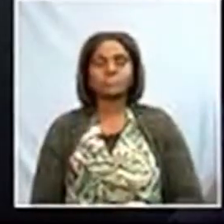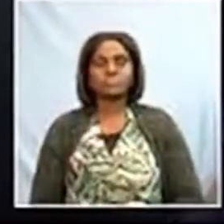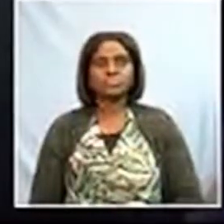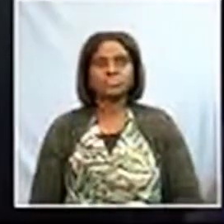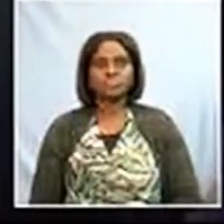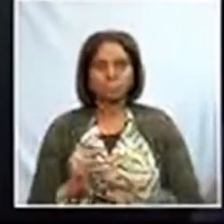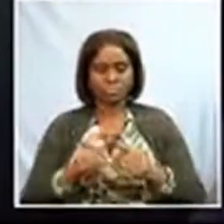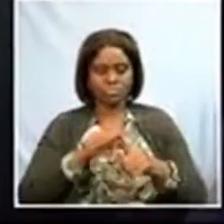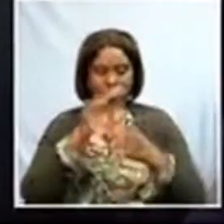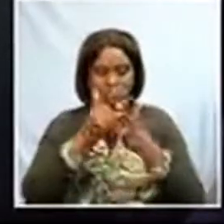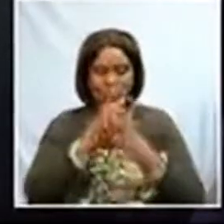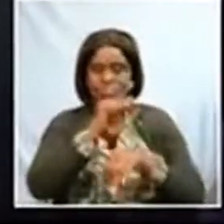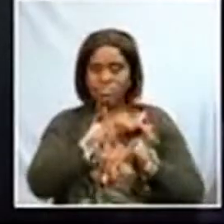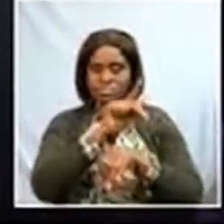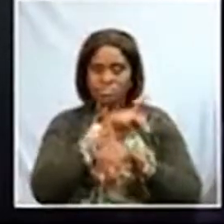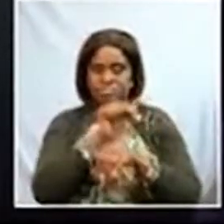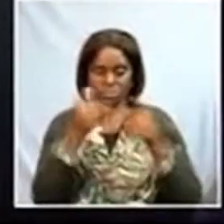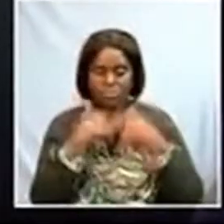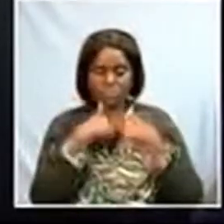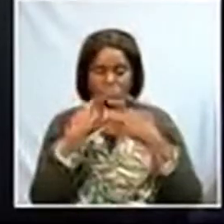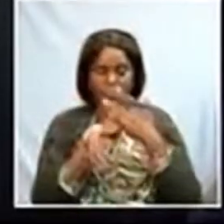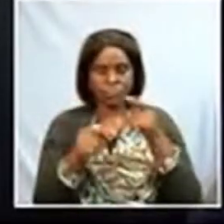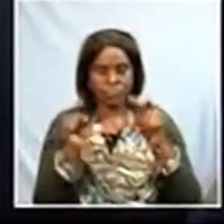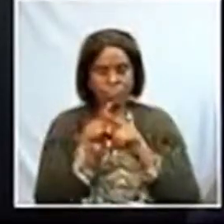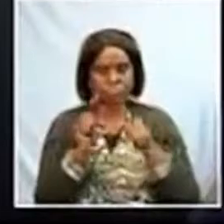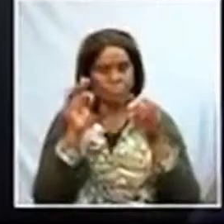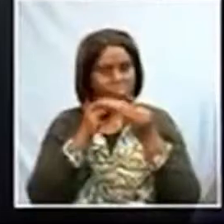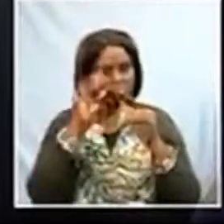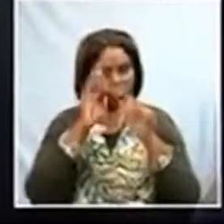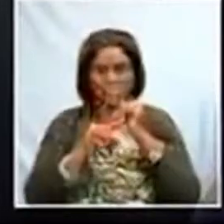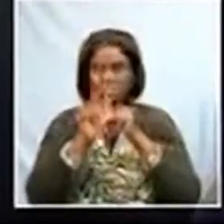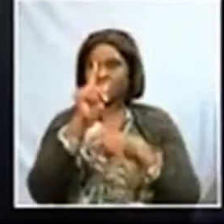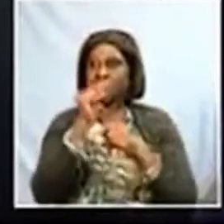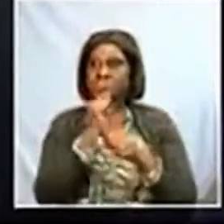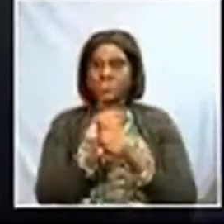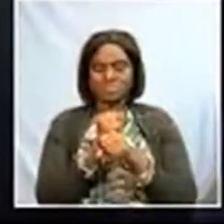But all these projects, they have taken more than 1 year.